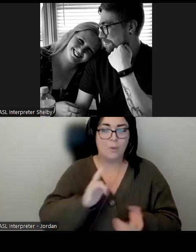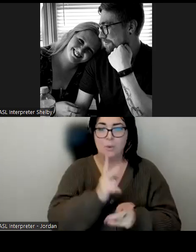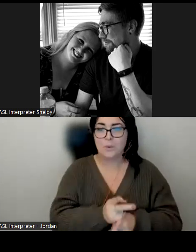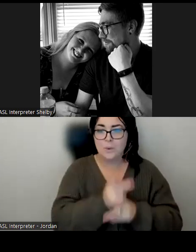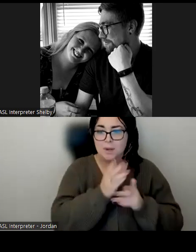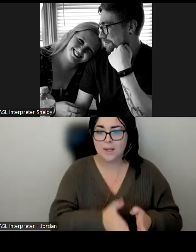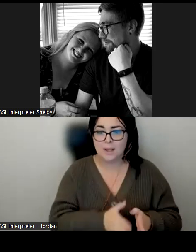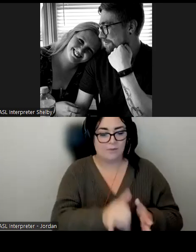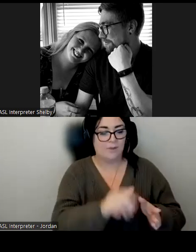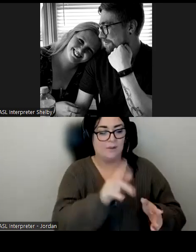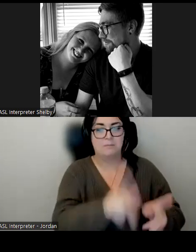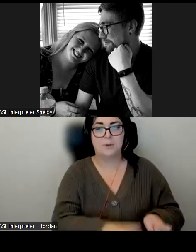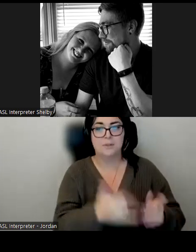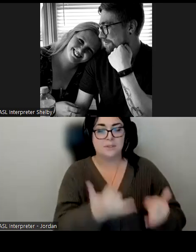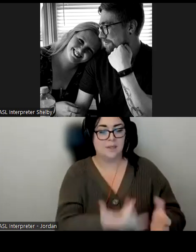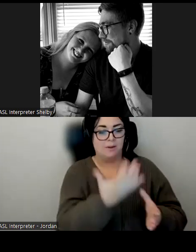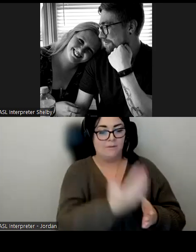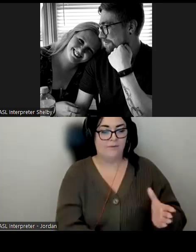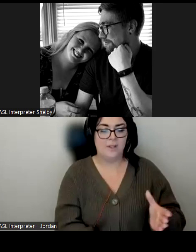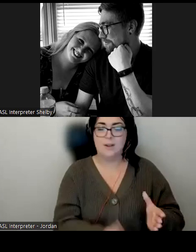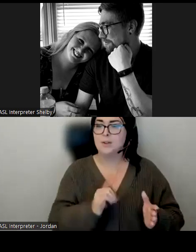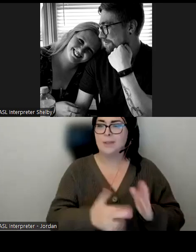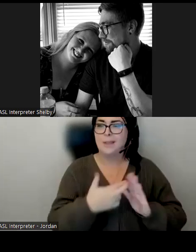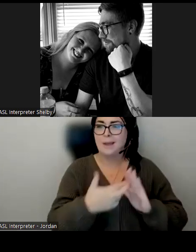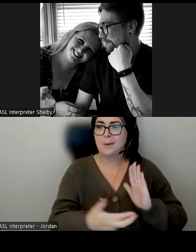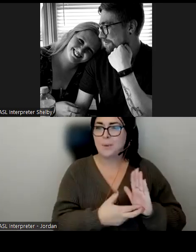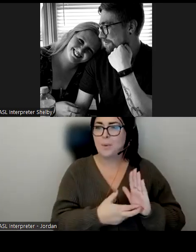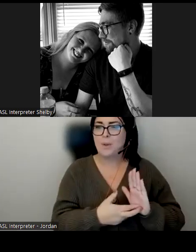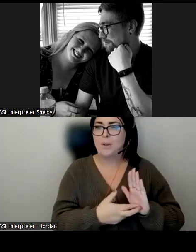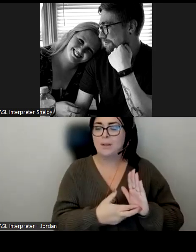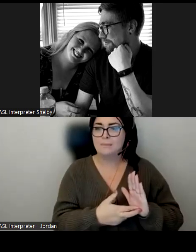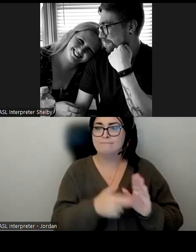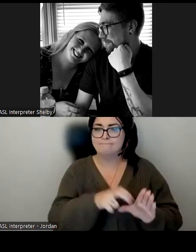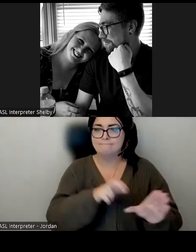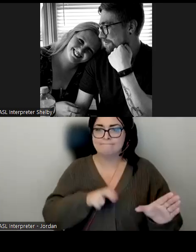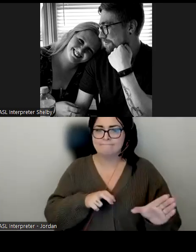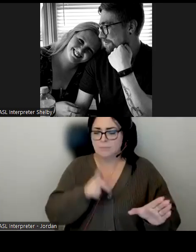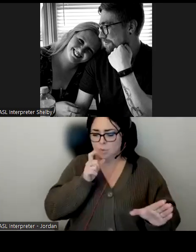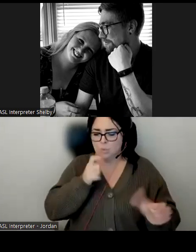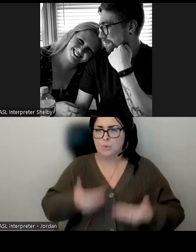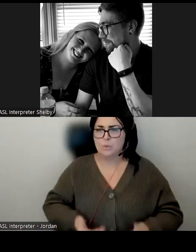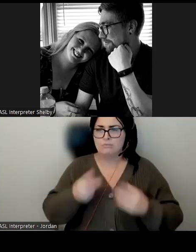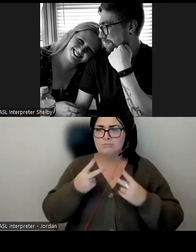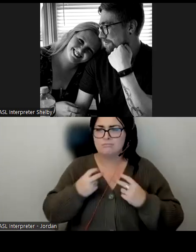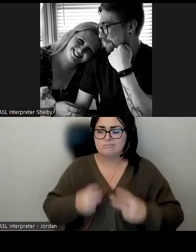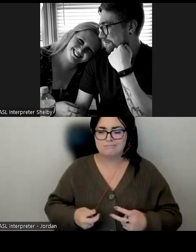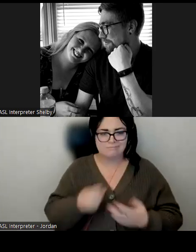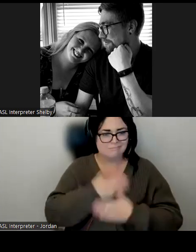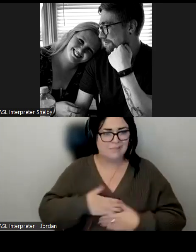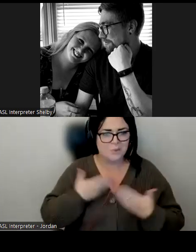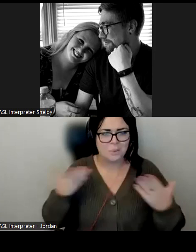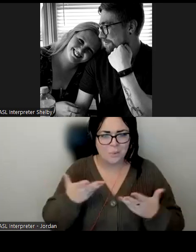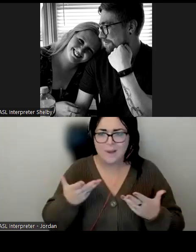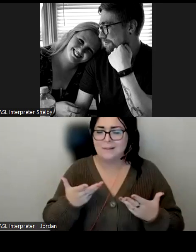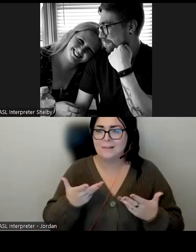who has died. And now that we are no longer a caregiver, who are we? What do we like to do? What